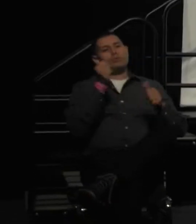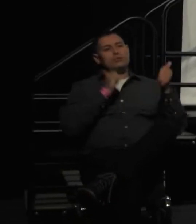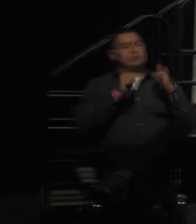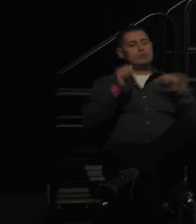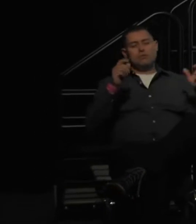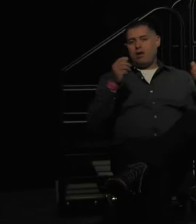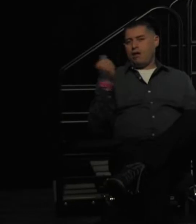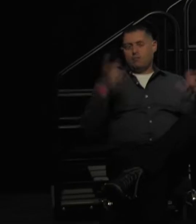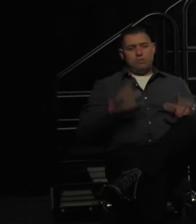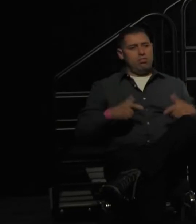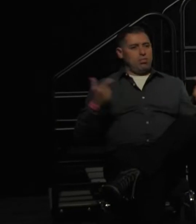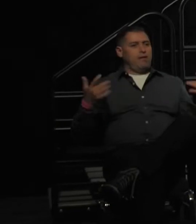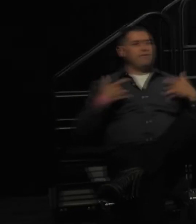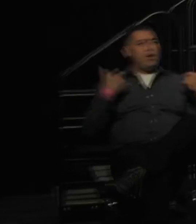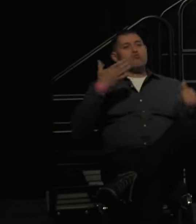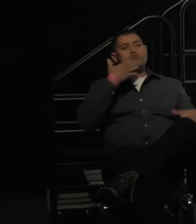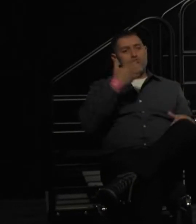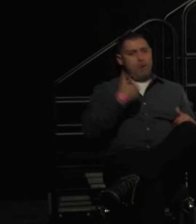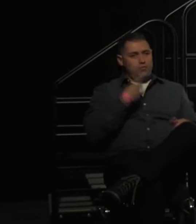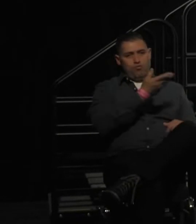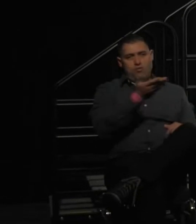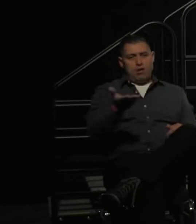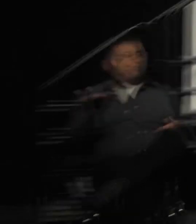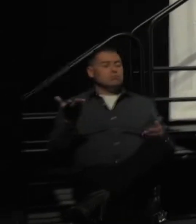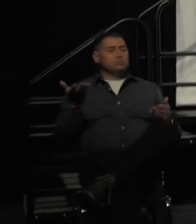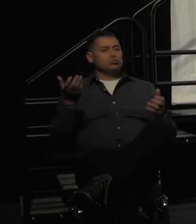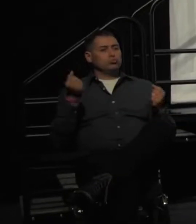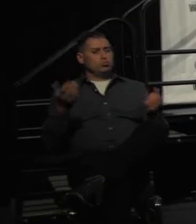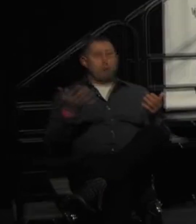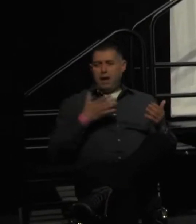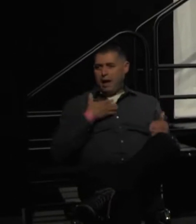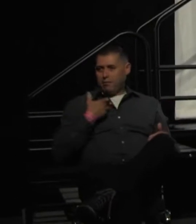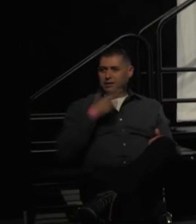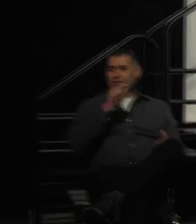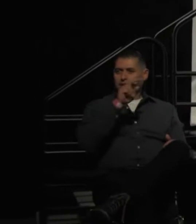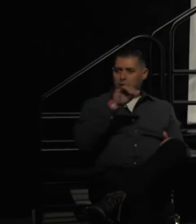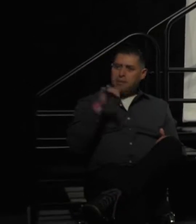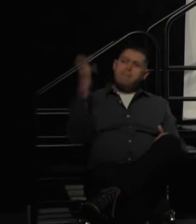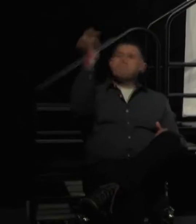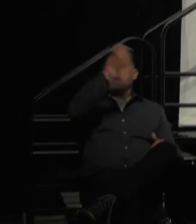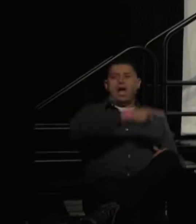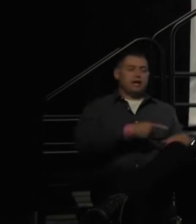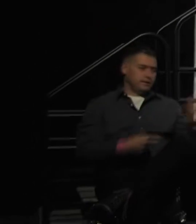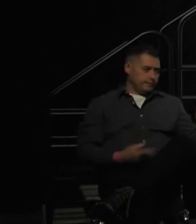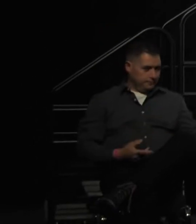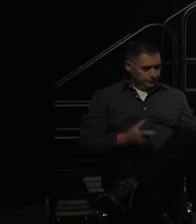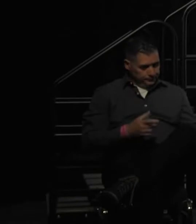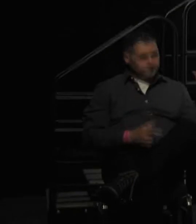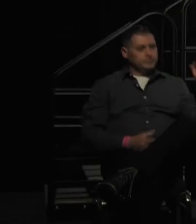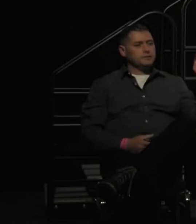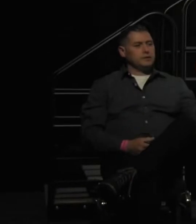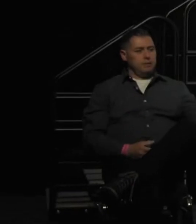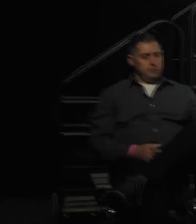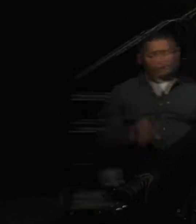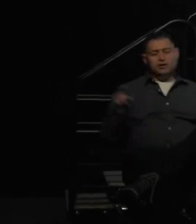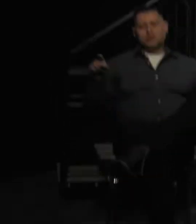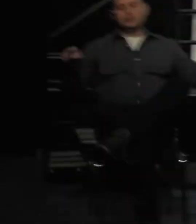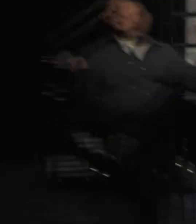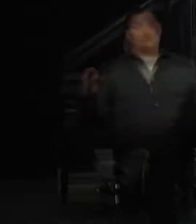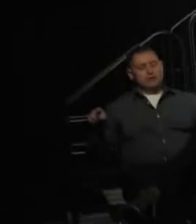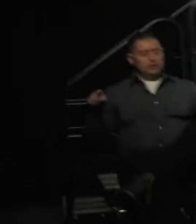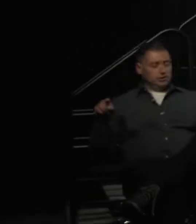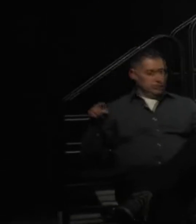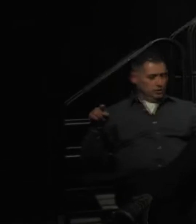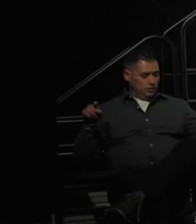alive, and it felt so good to have you out, man. So we're happy to have Tommy here again. Yeah. And then one more